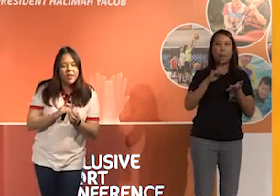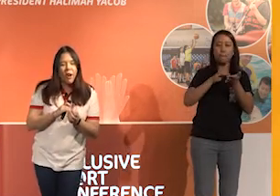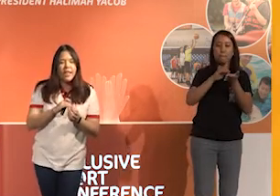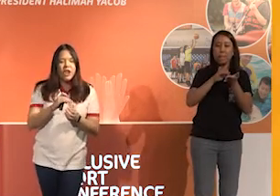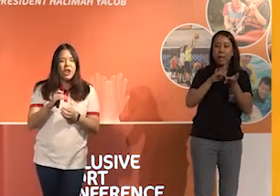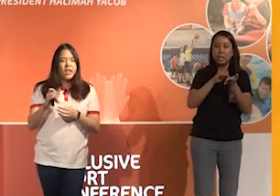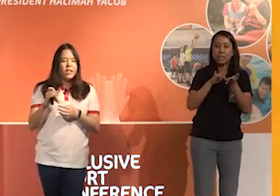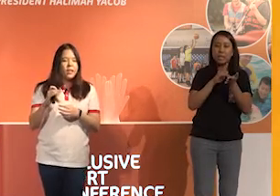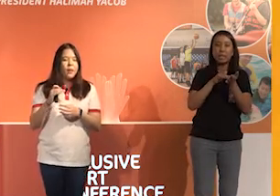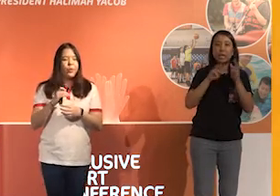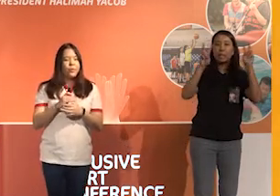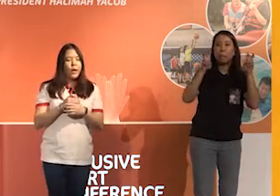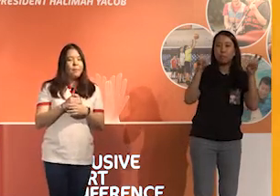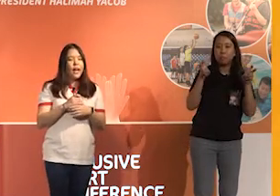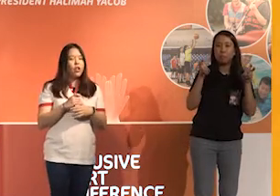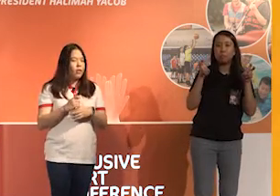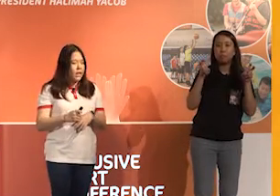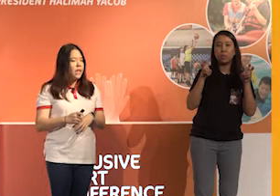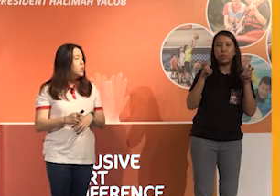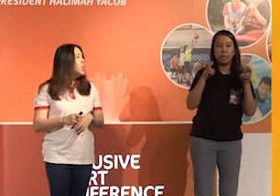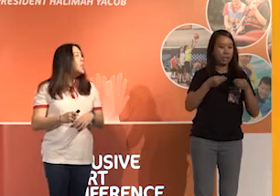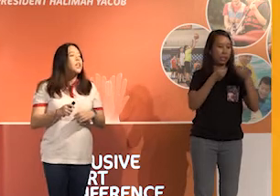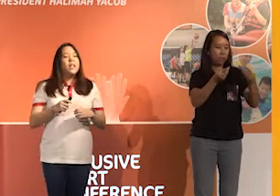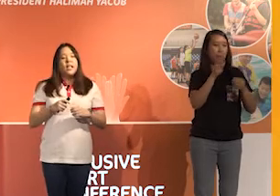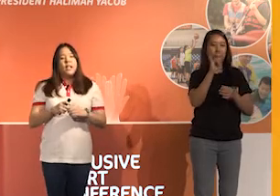medical constitution prescribed by doctor.